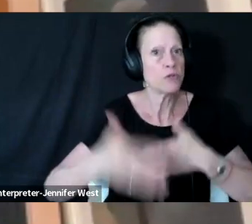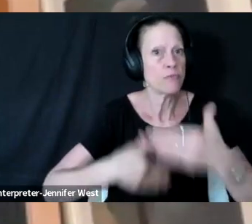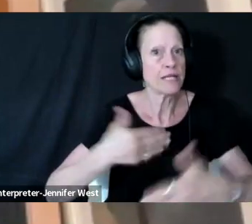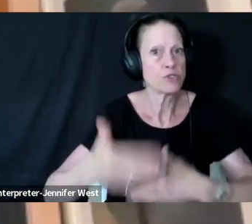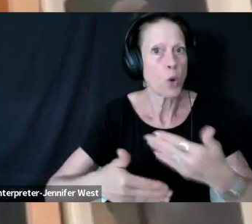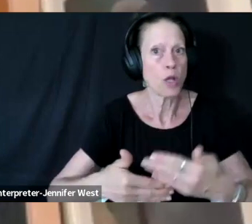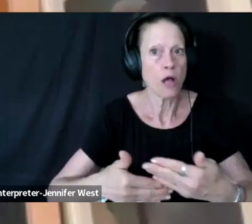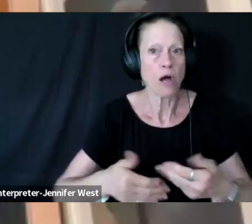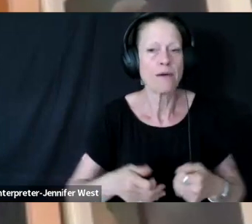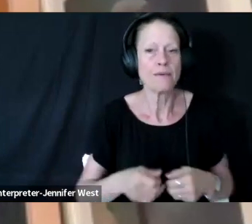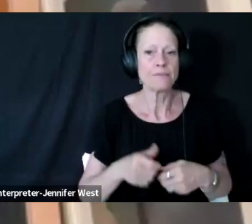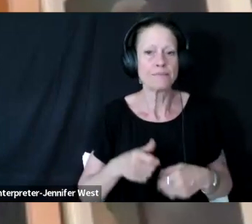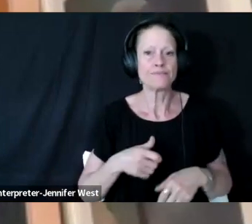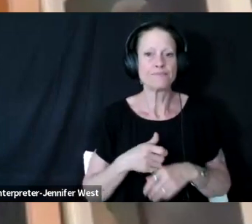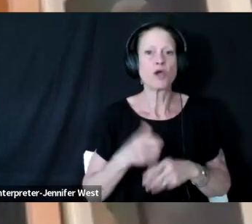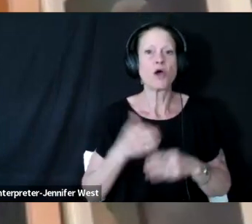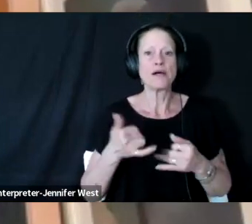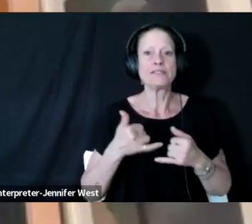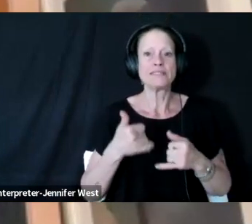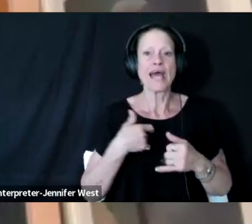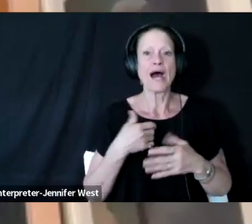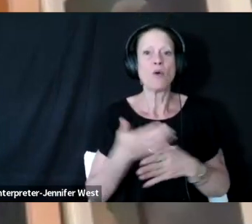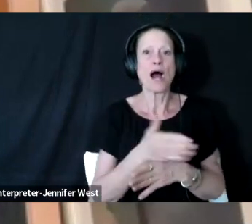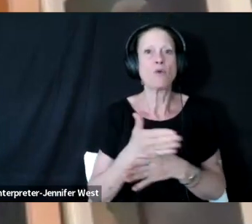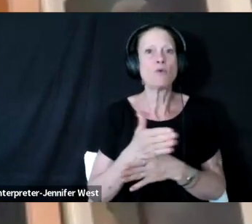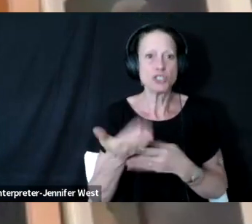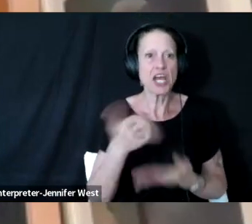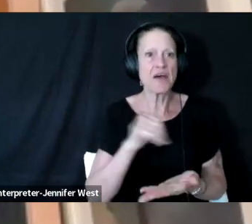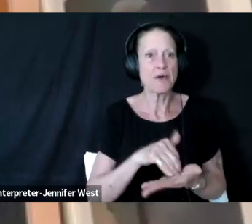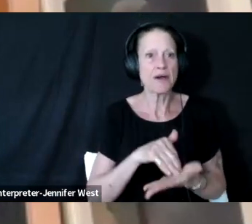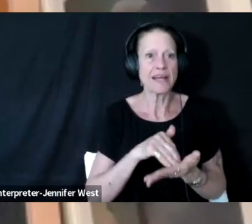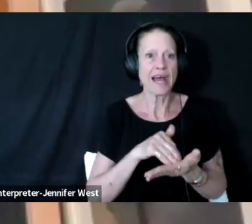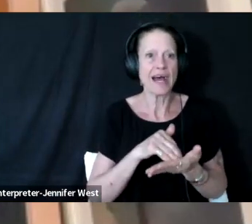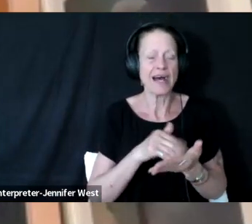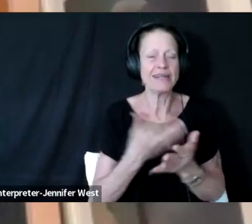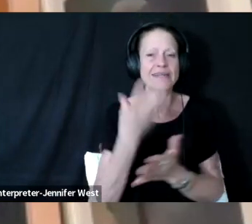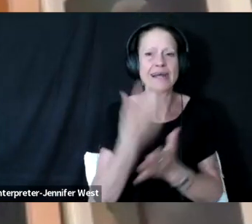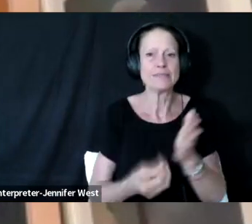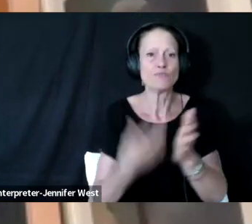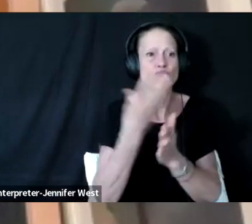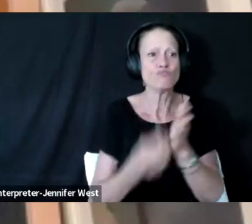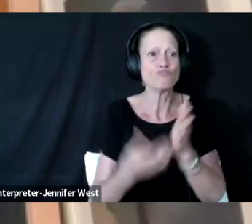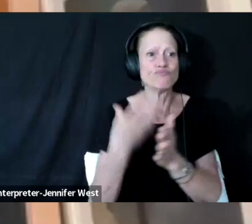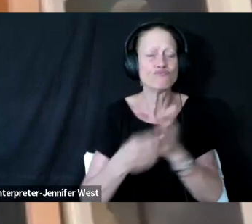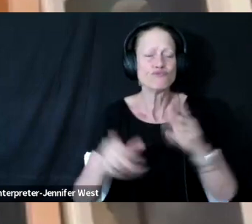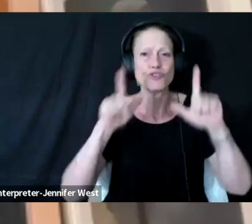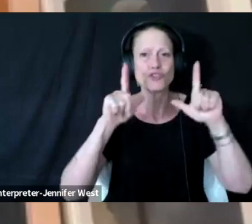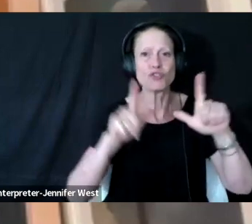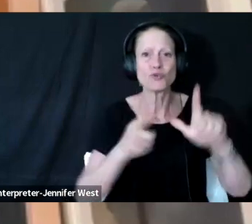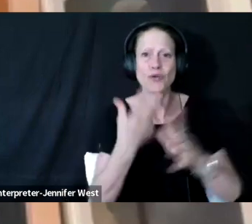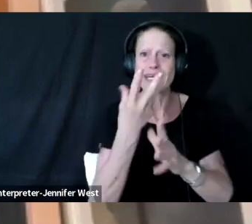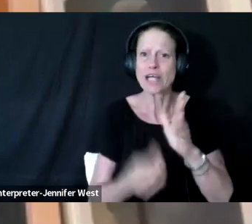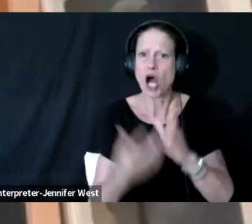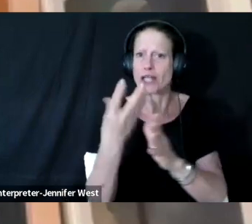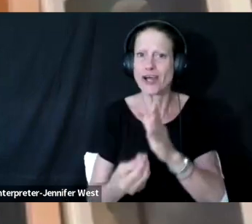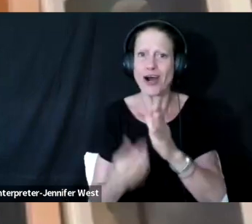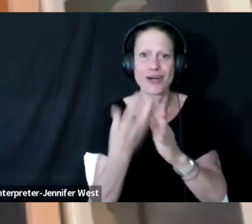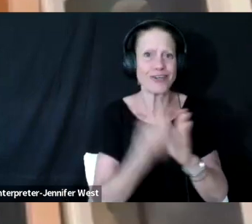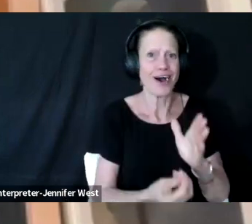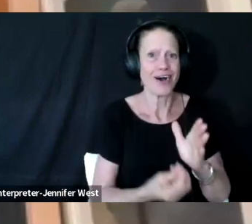Okay, sorry about this. I'm going to reshare. For some reason, it kind of keeps popping off share for me here. Just